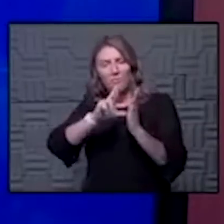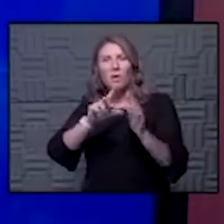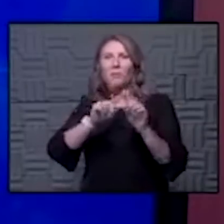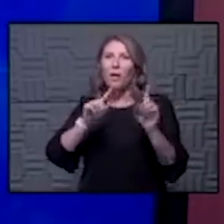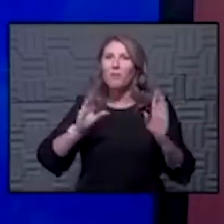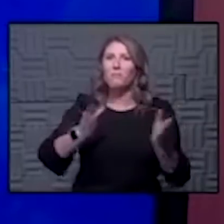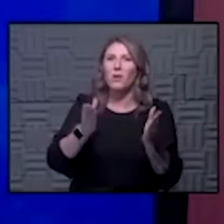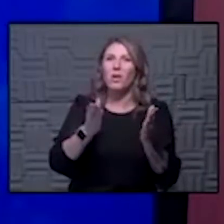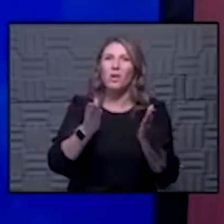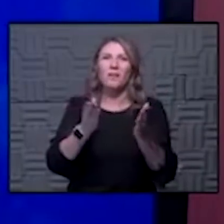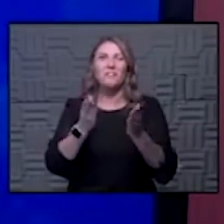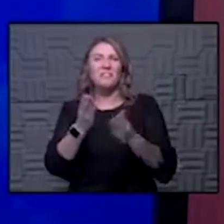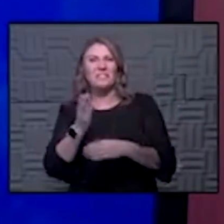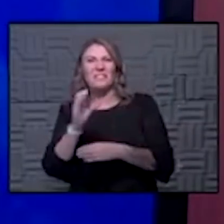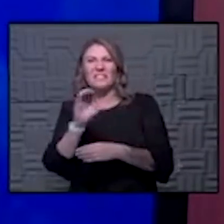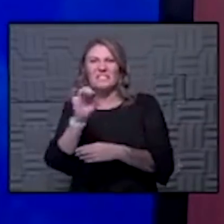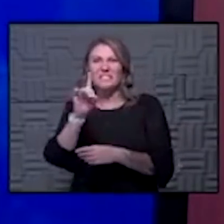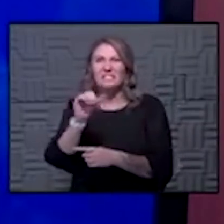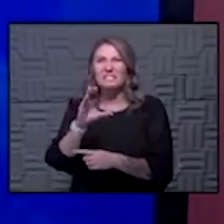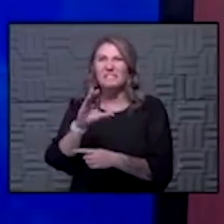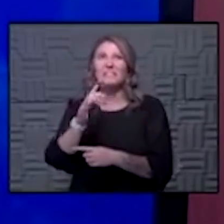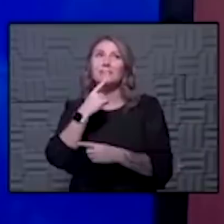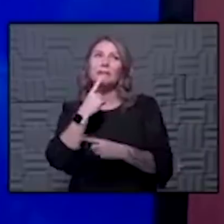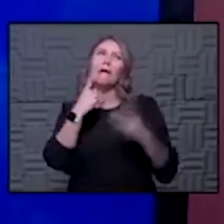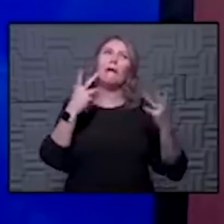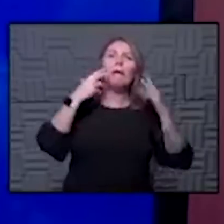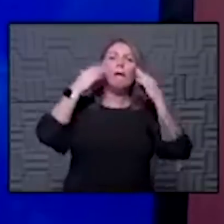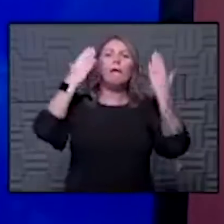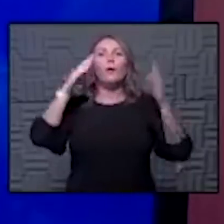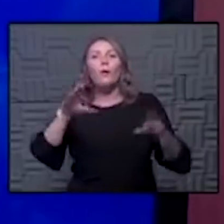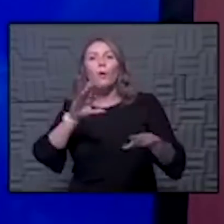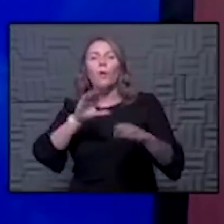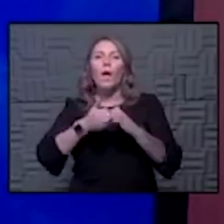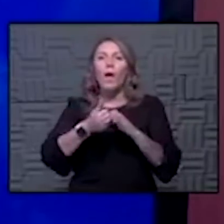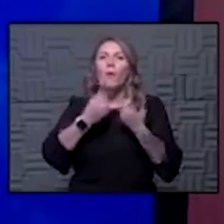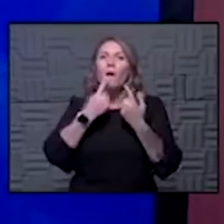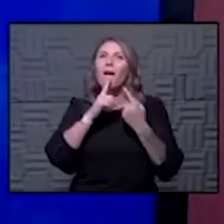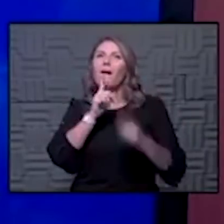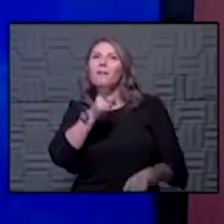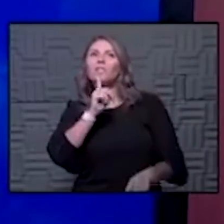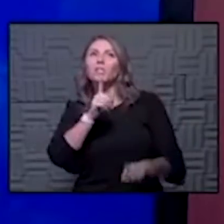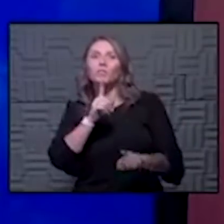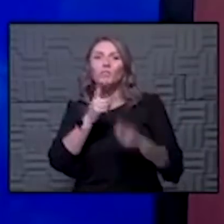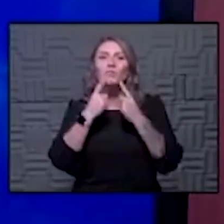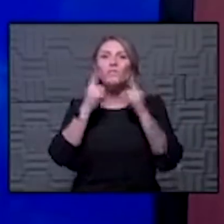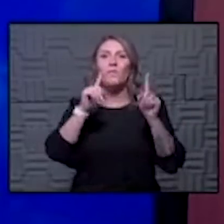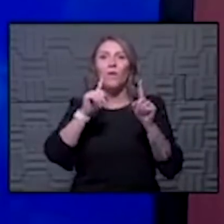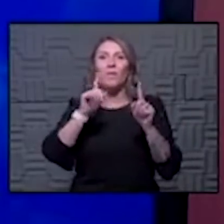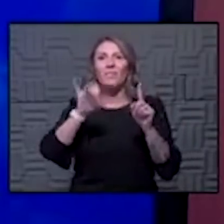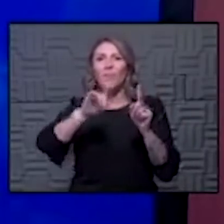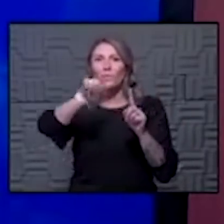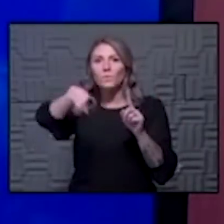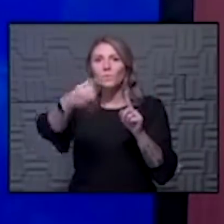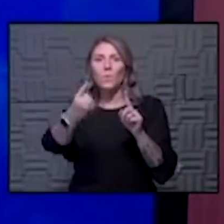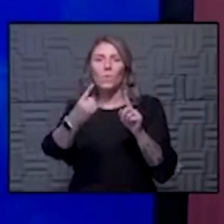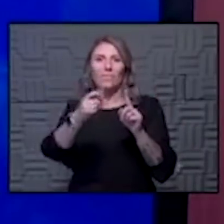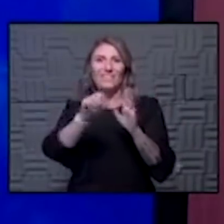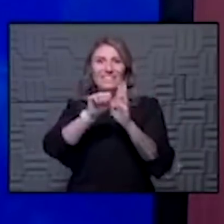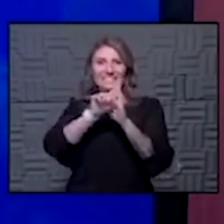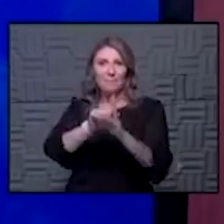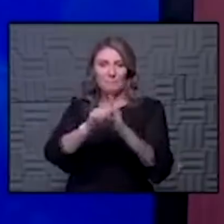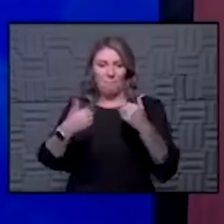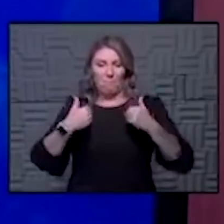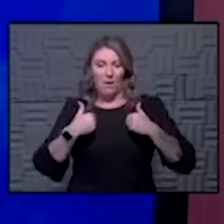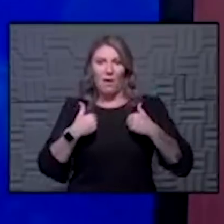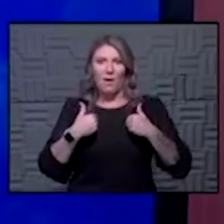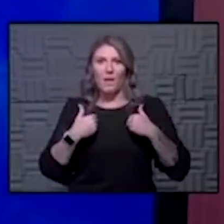well, actually, we don't know how effective it is because this was only the symptomatic patients. We don't know